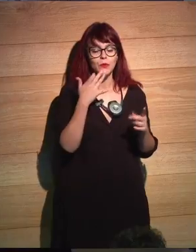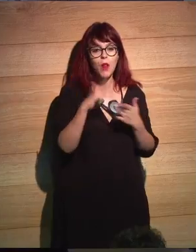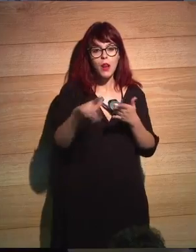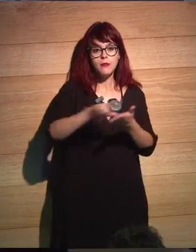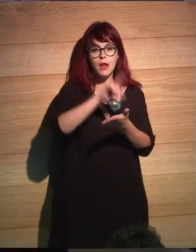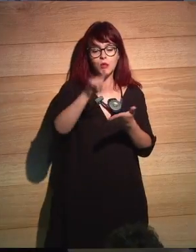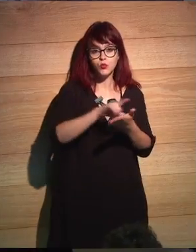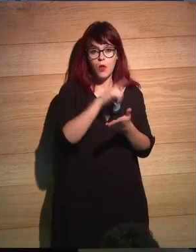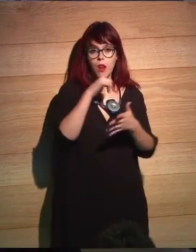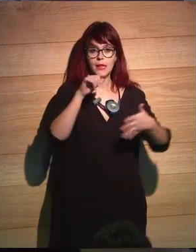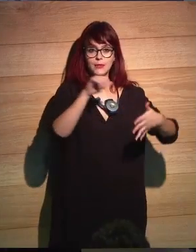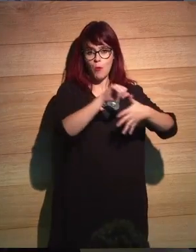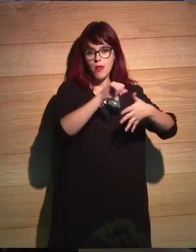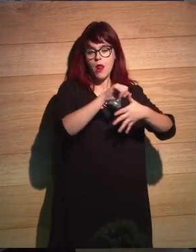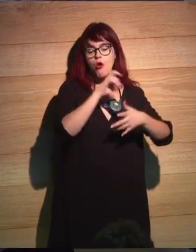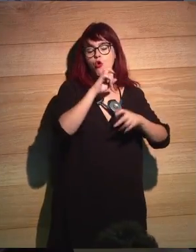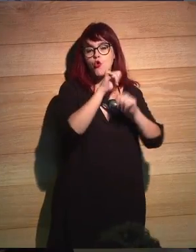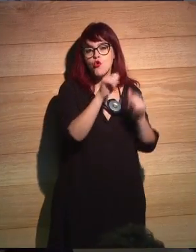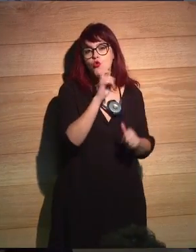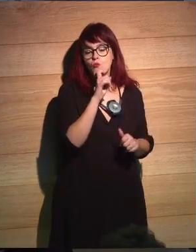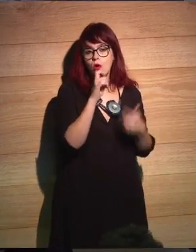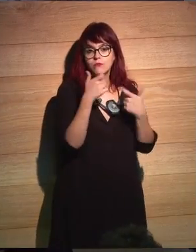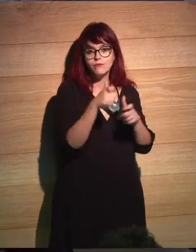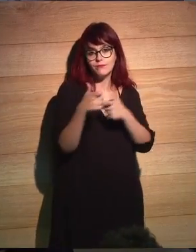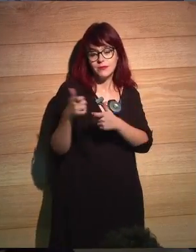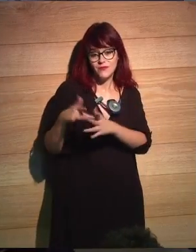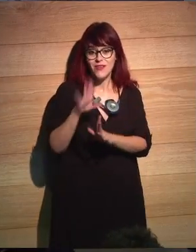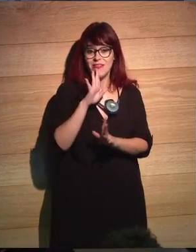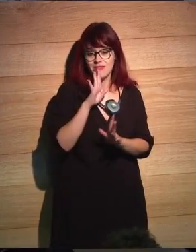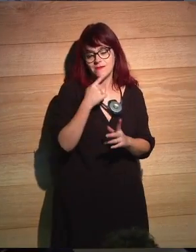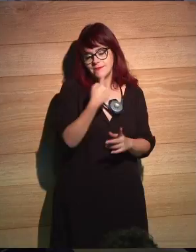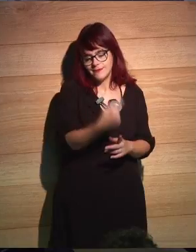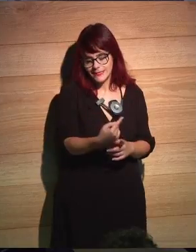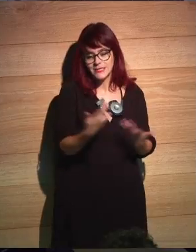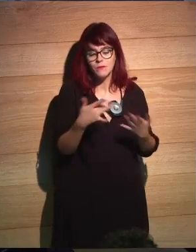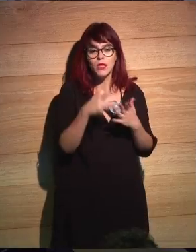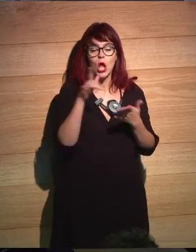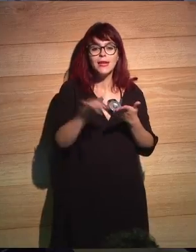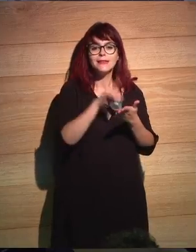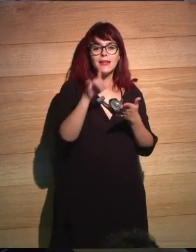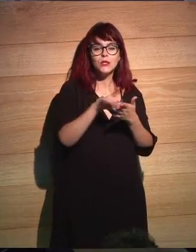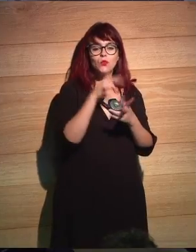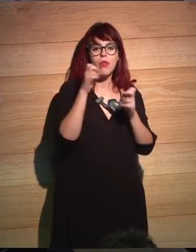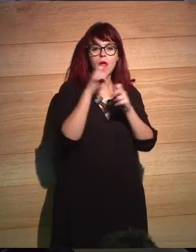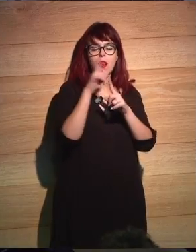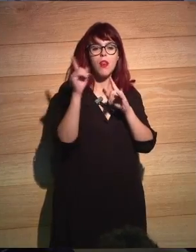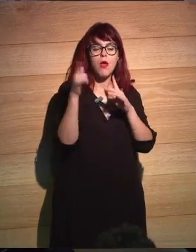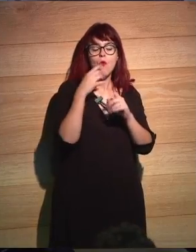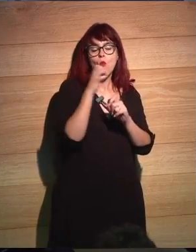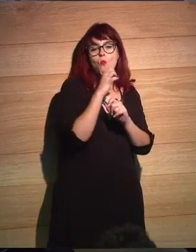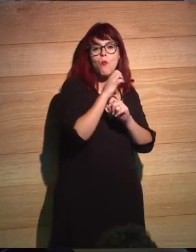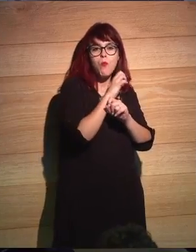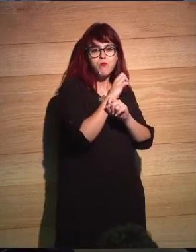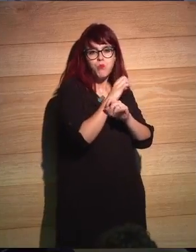when we are asked about what Latin American literature is, we talk about different categories: the boom